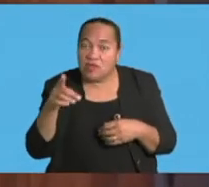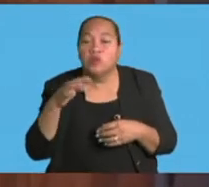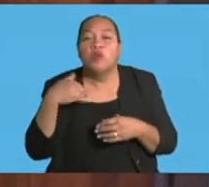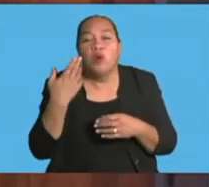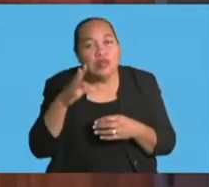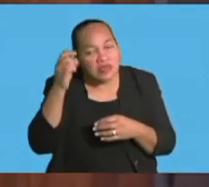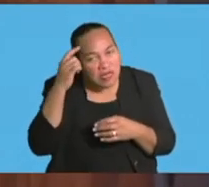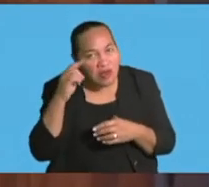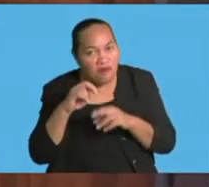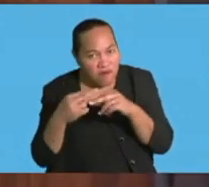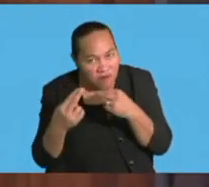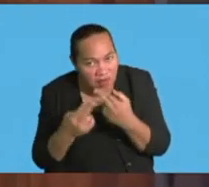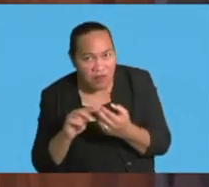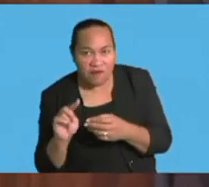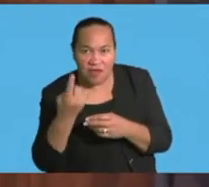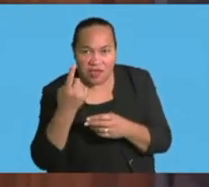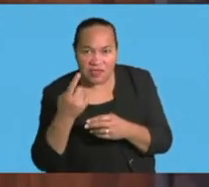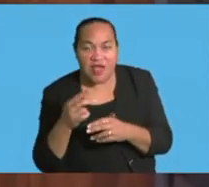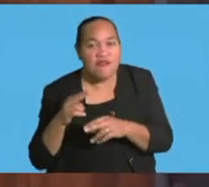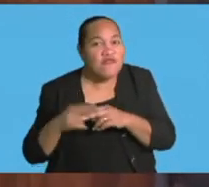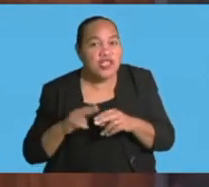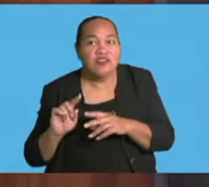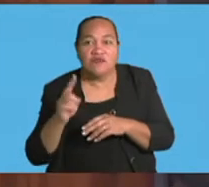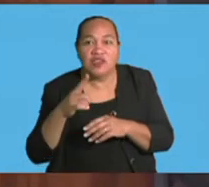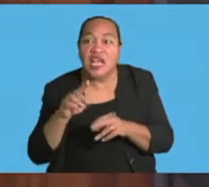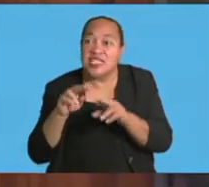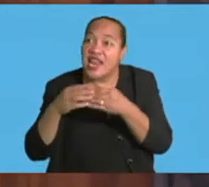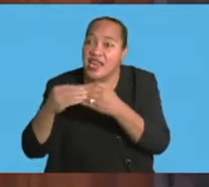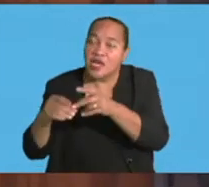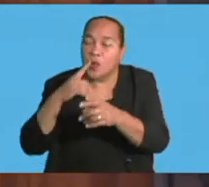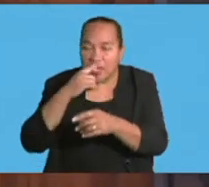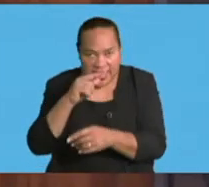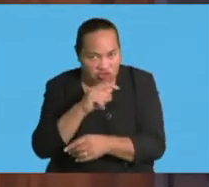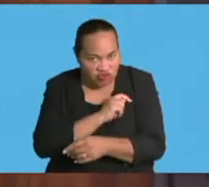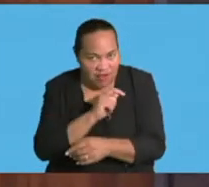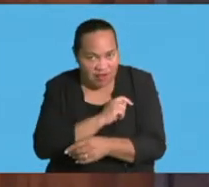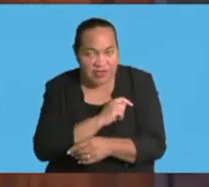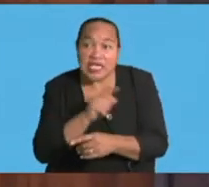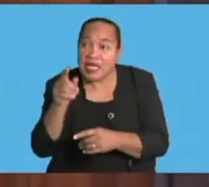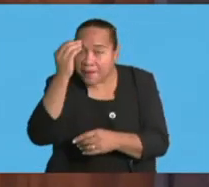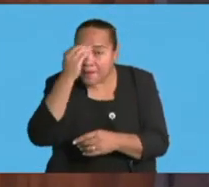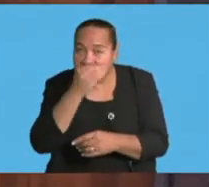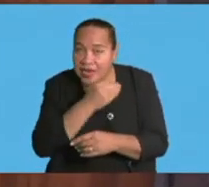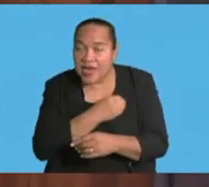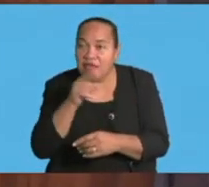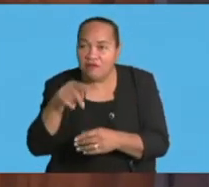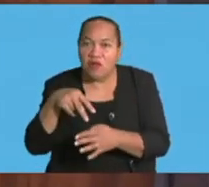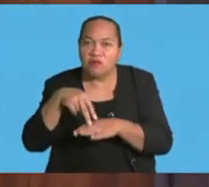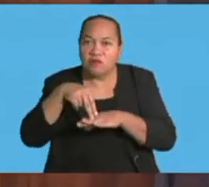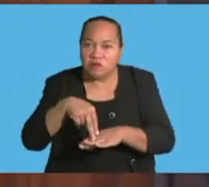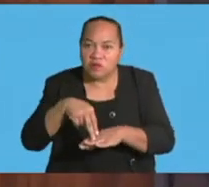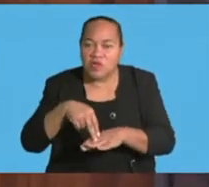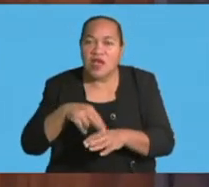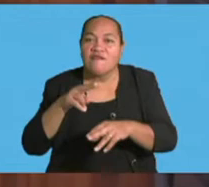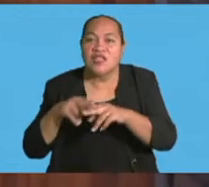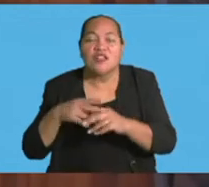first, a leader who we can trust, a leader who believes in a stable Fiji, a